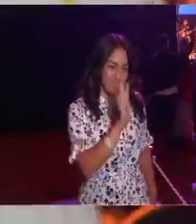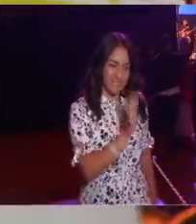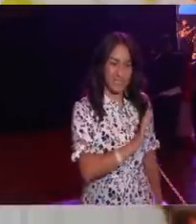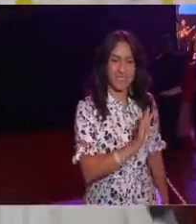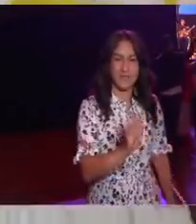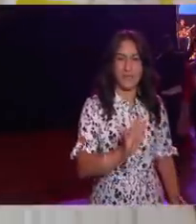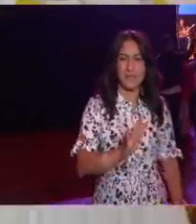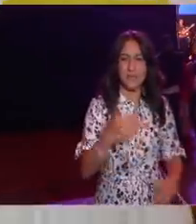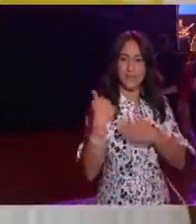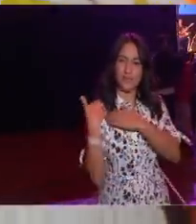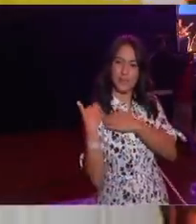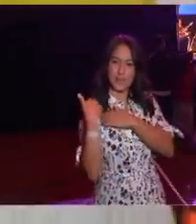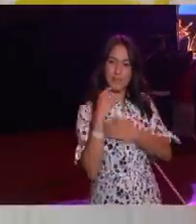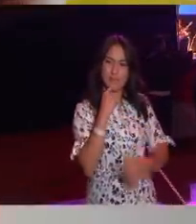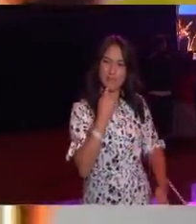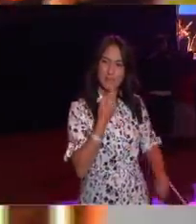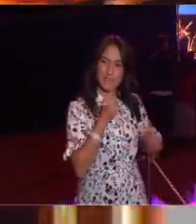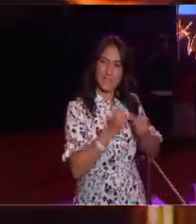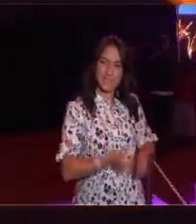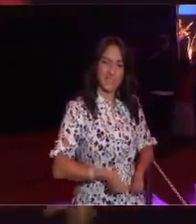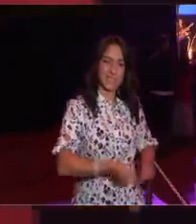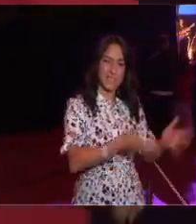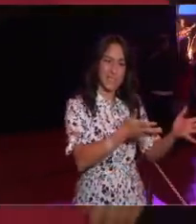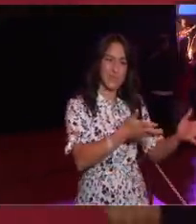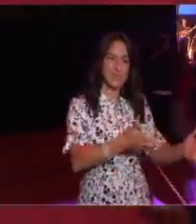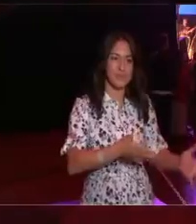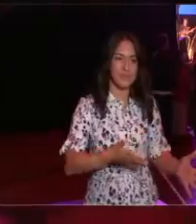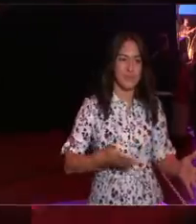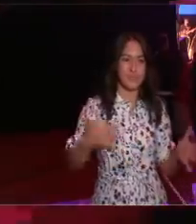burden and bitterness. You can't just keep it